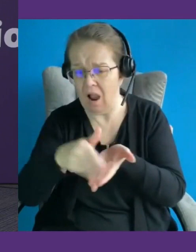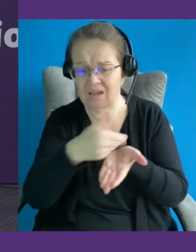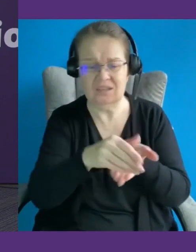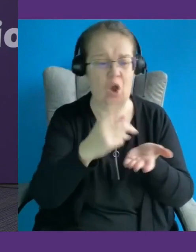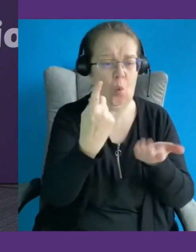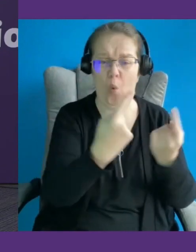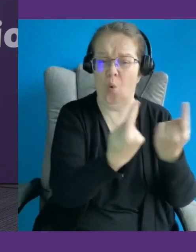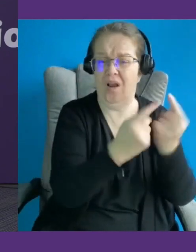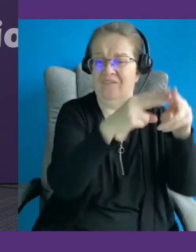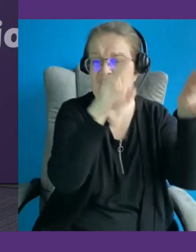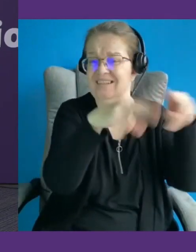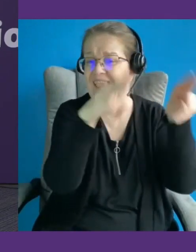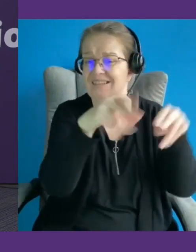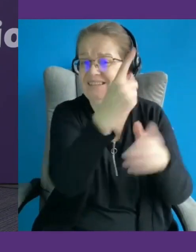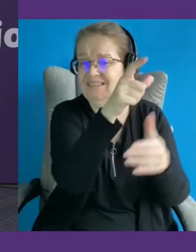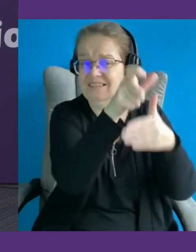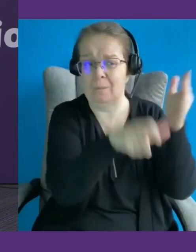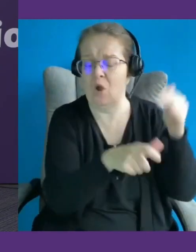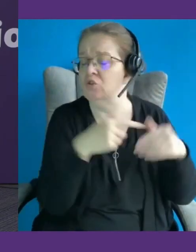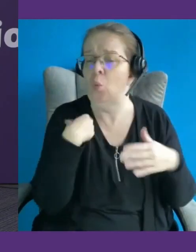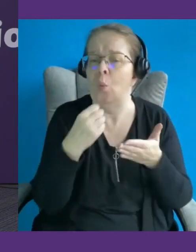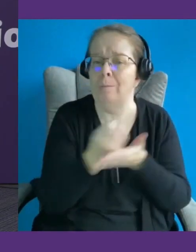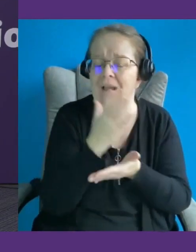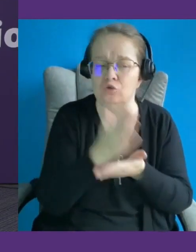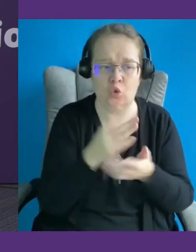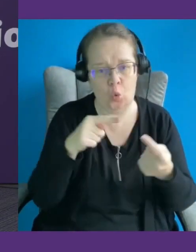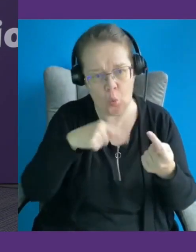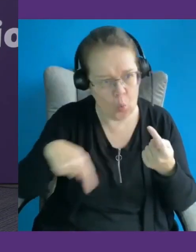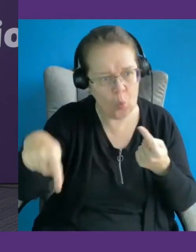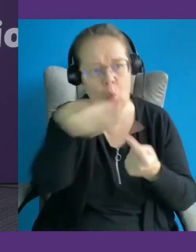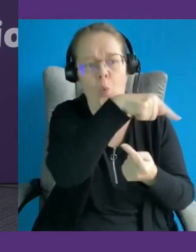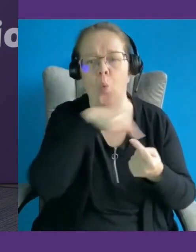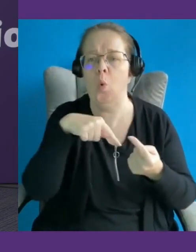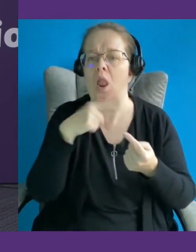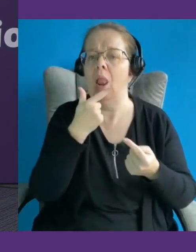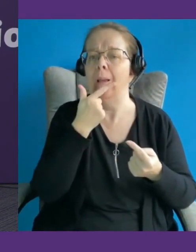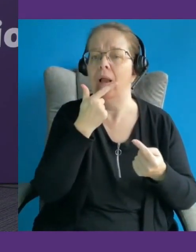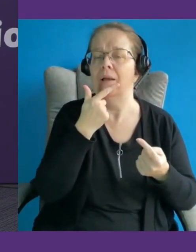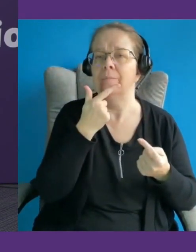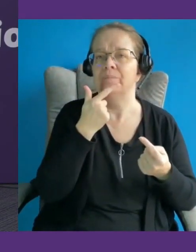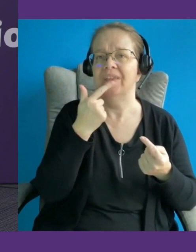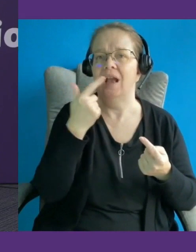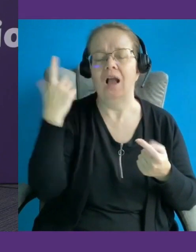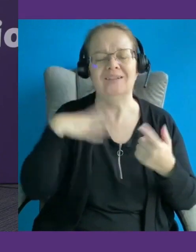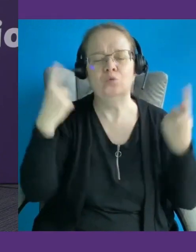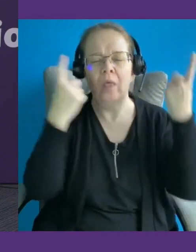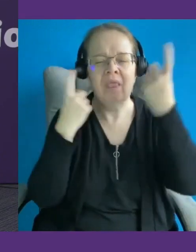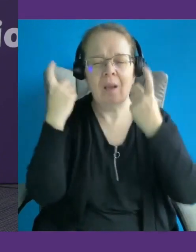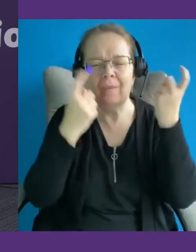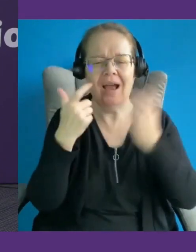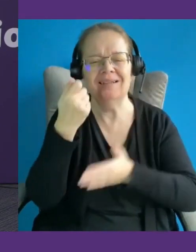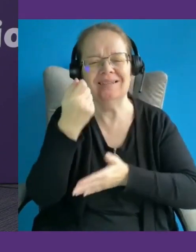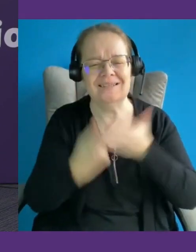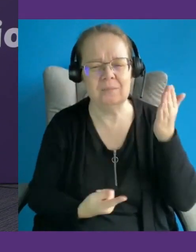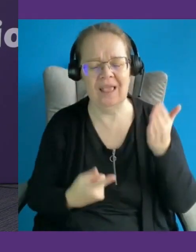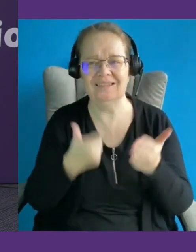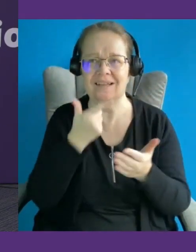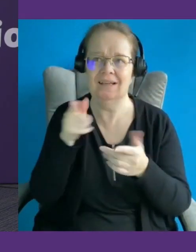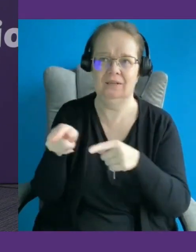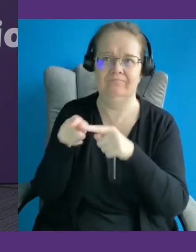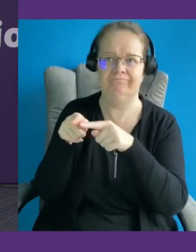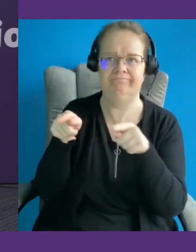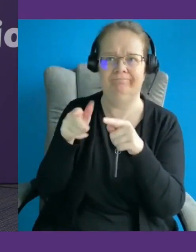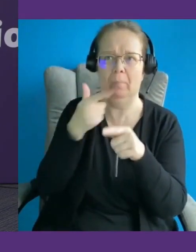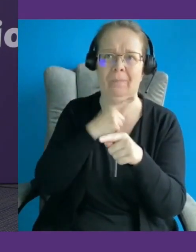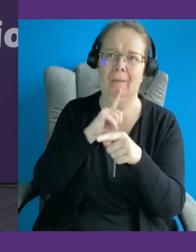person. We want to make sure that people with disabilities are thought about in our entire process. So it's